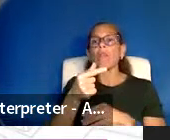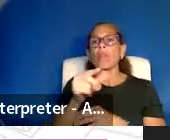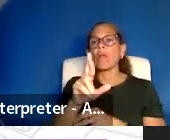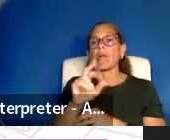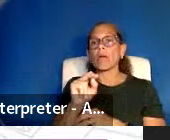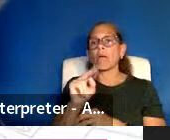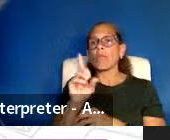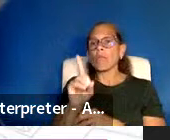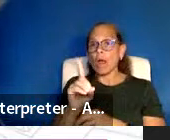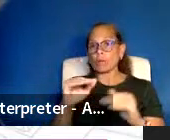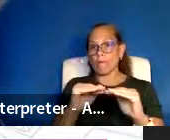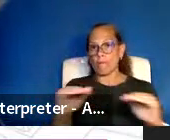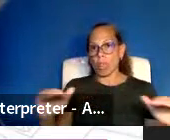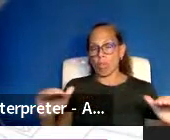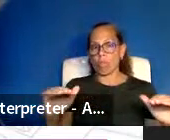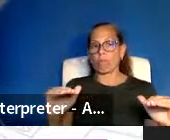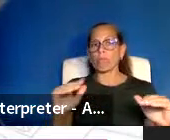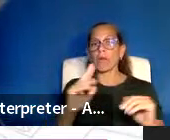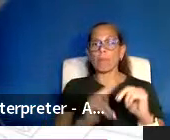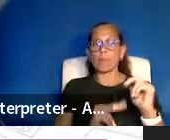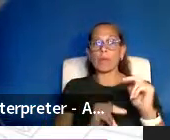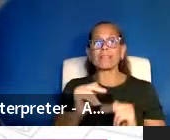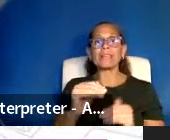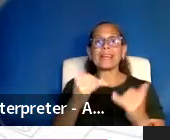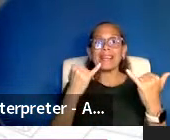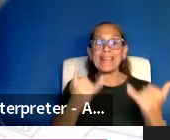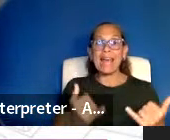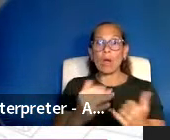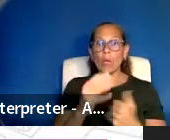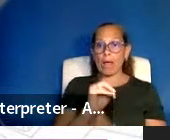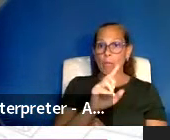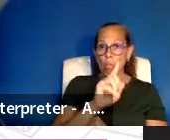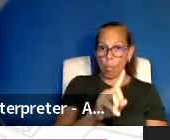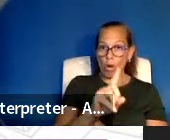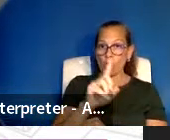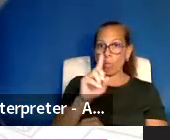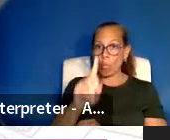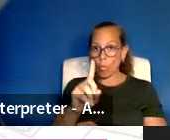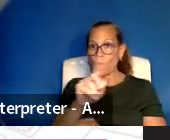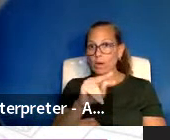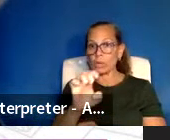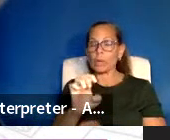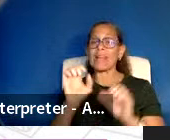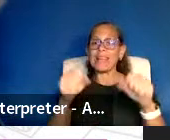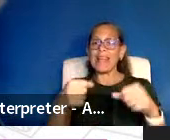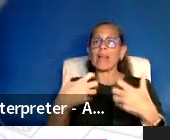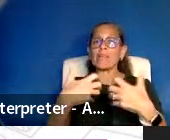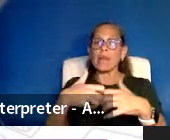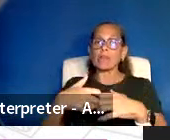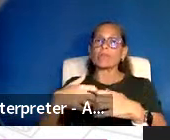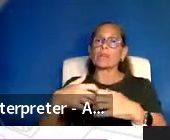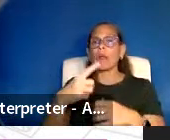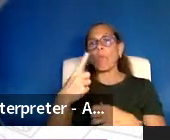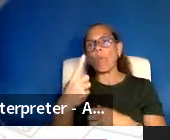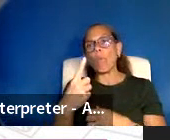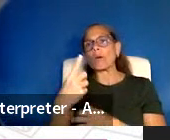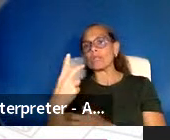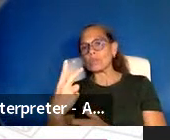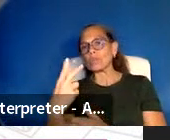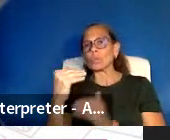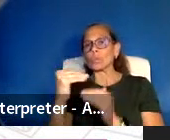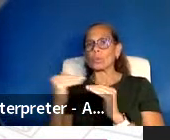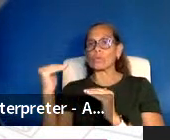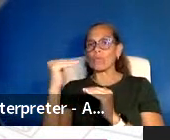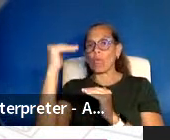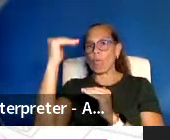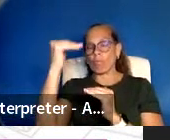large site. The existing M11 zoning allows for light manufacturing uses, typically in 1 or 2 story buildings. Next